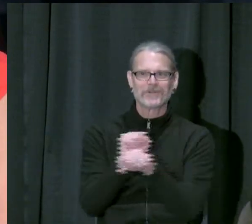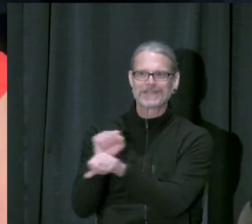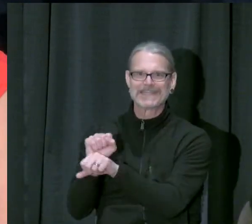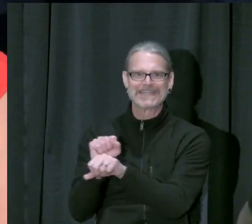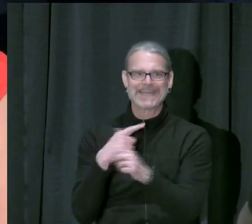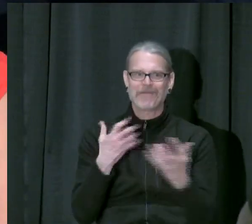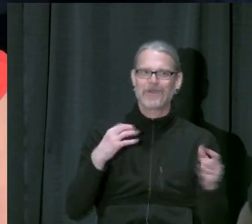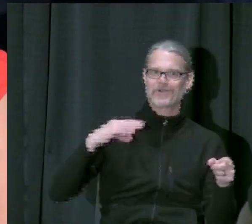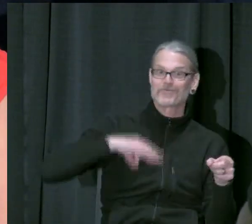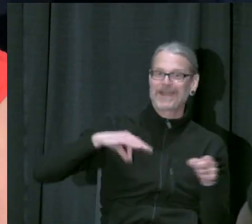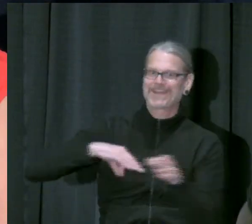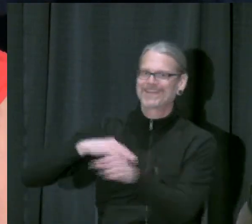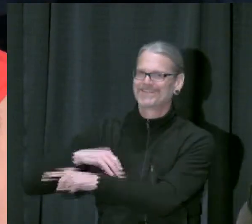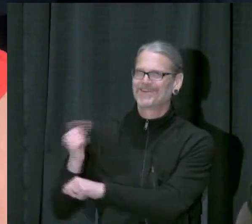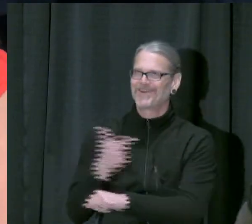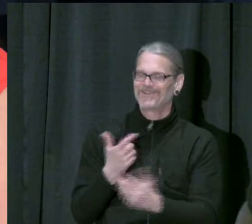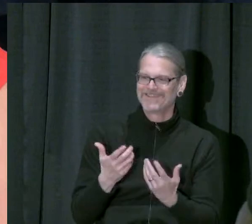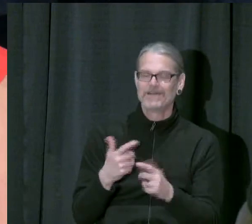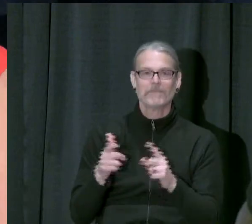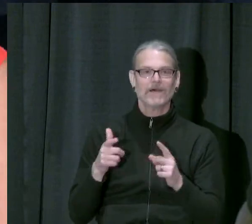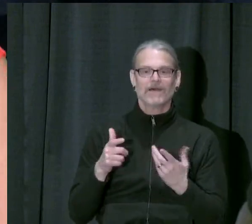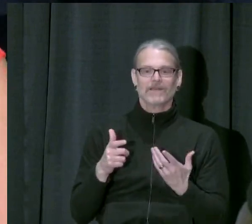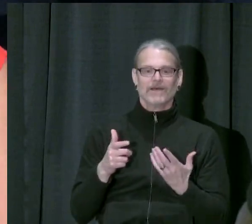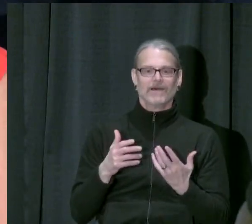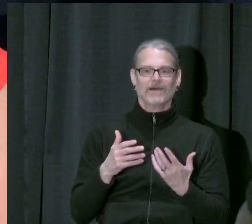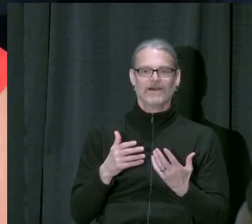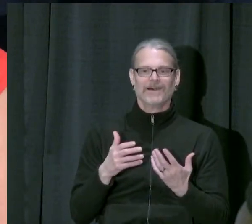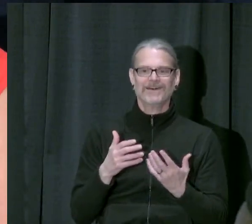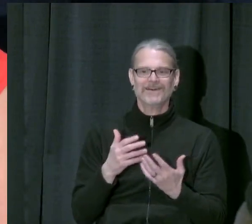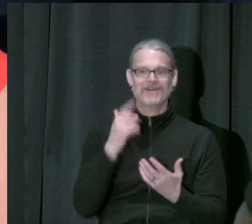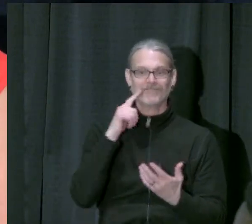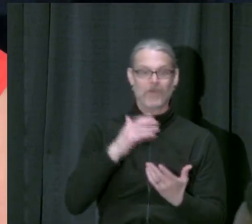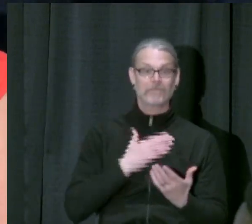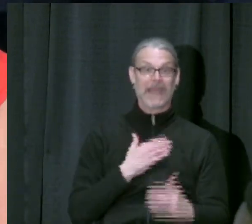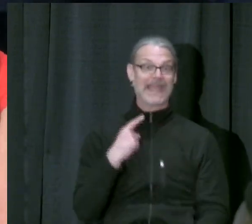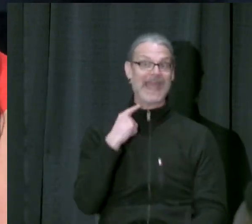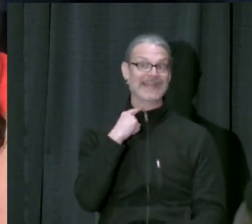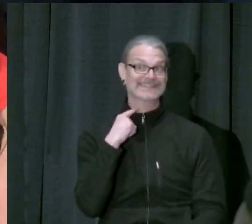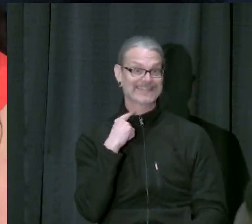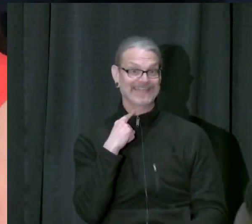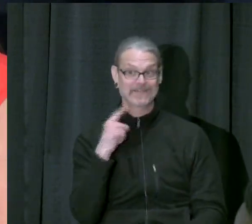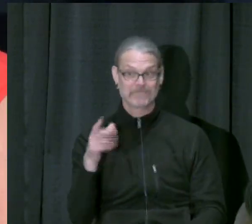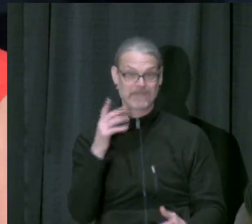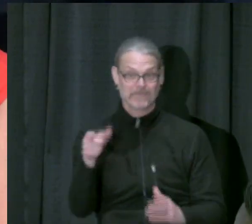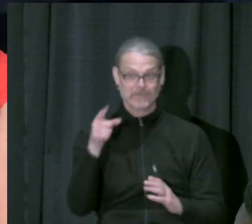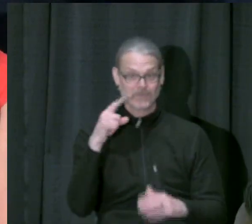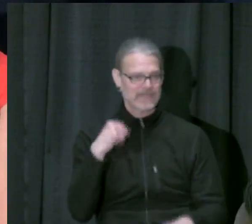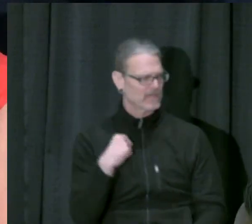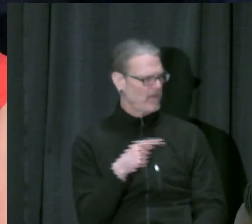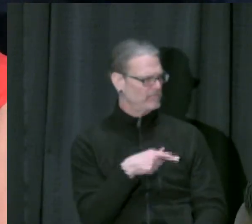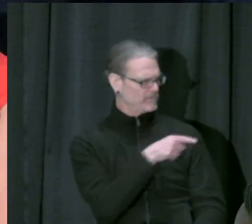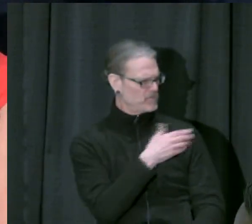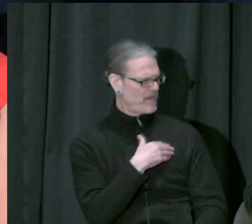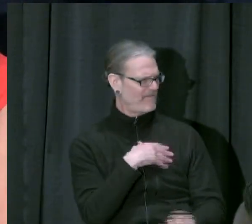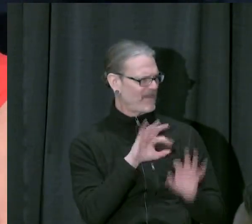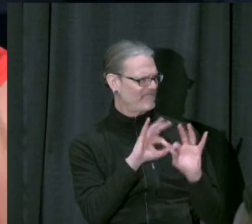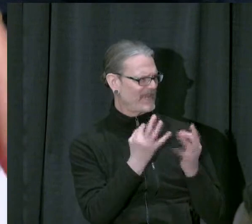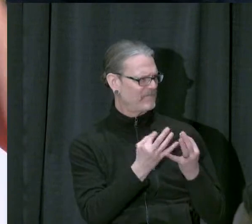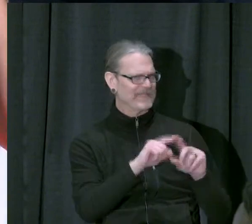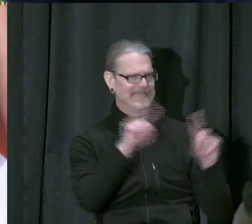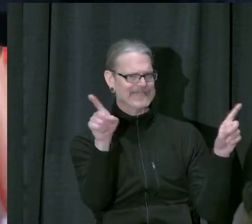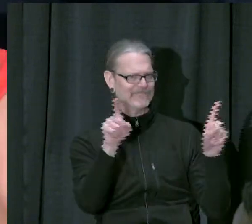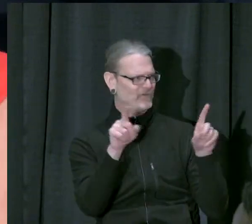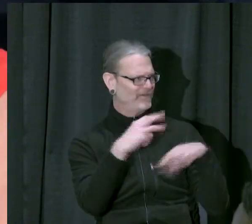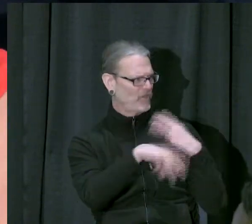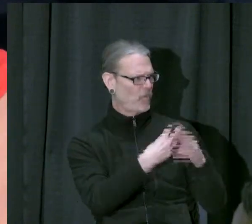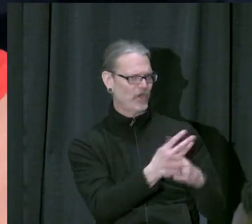give credit to. But from what remains of my accent, you might be able to tell that I have family in different parts of the world. So one that's near and dear to my